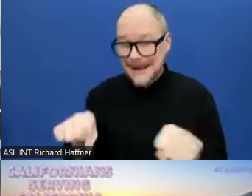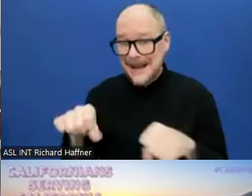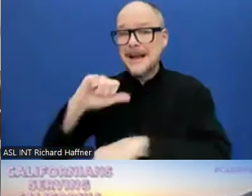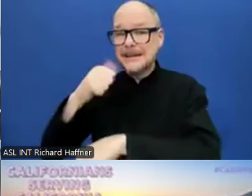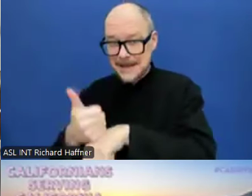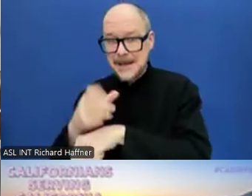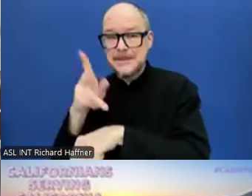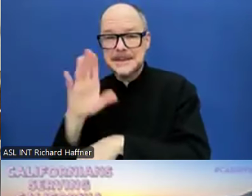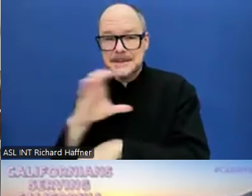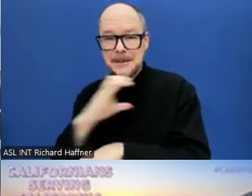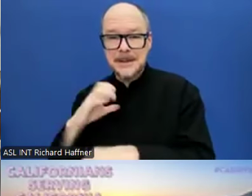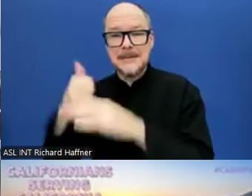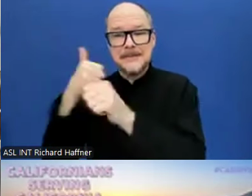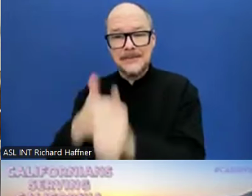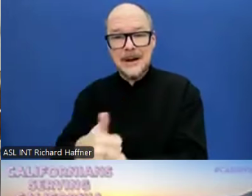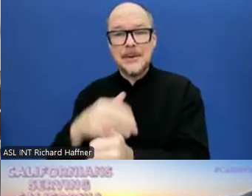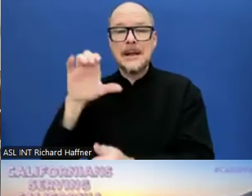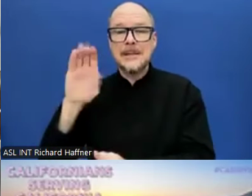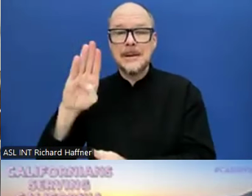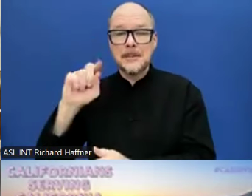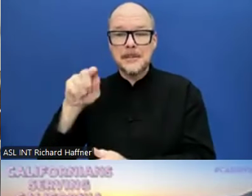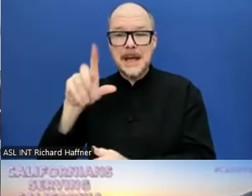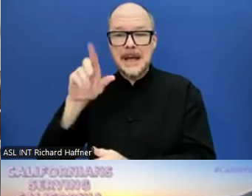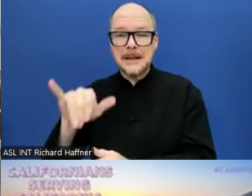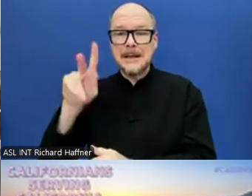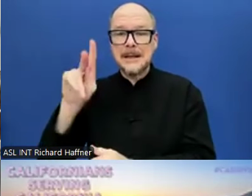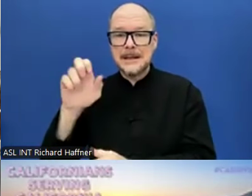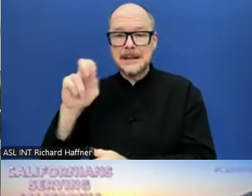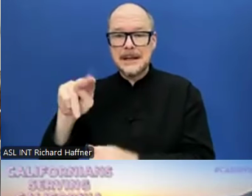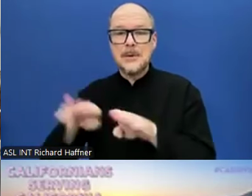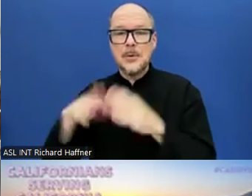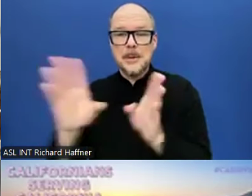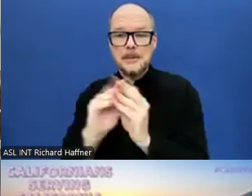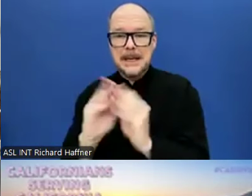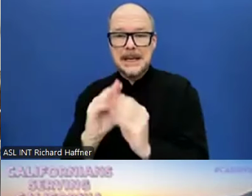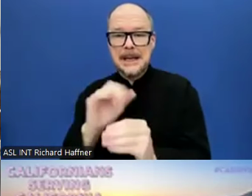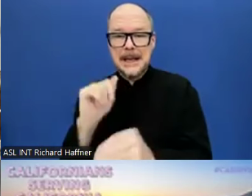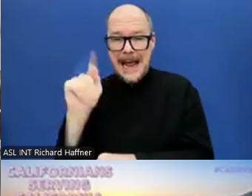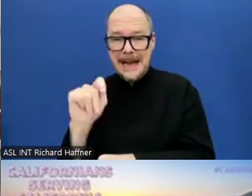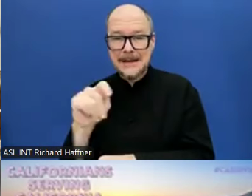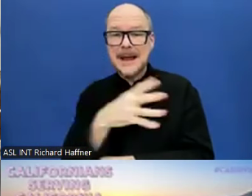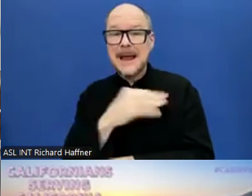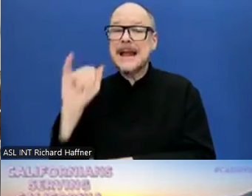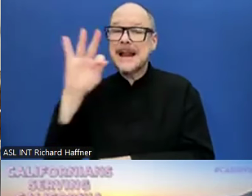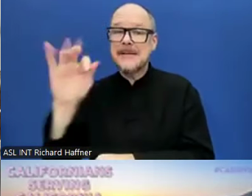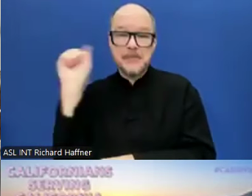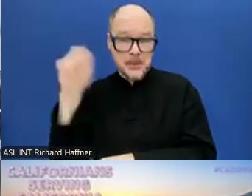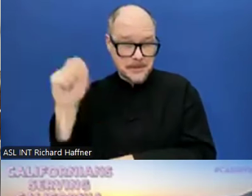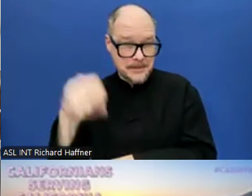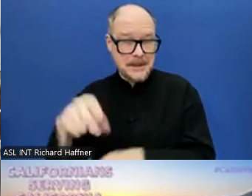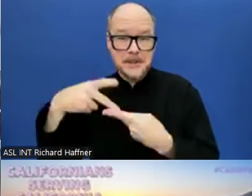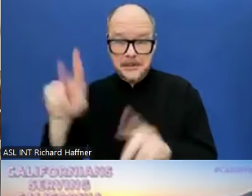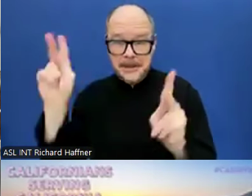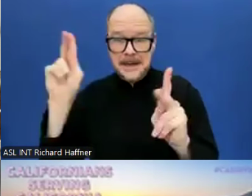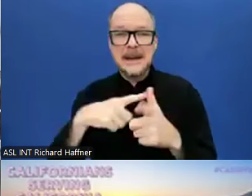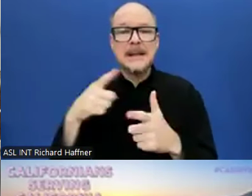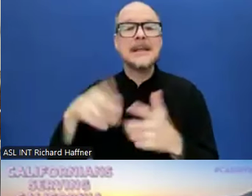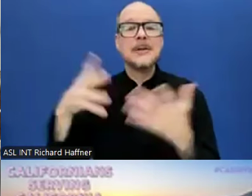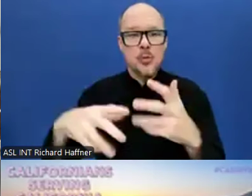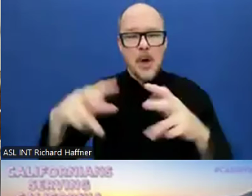the Bagley-Keene Open Meeting Act. And if that's permitted, you wanted to work through the details of the subcommittee process in